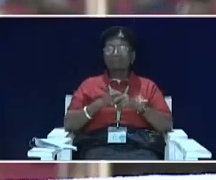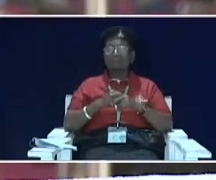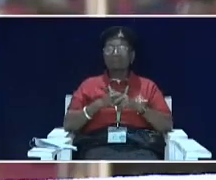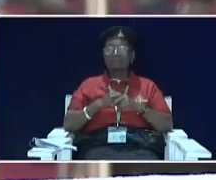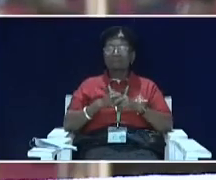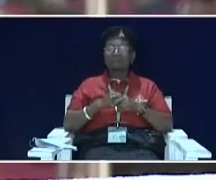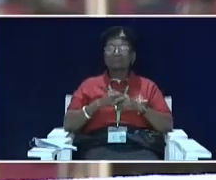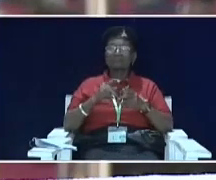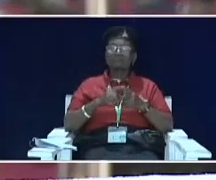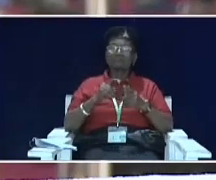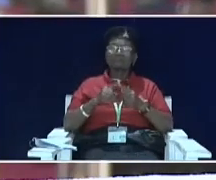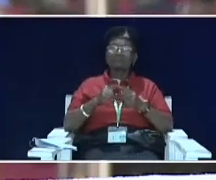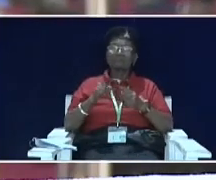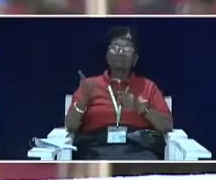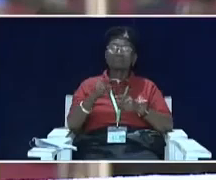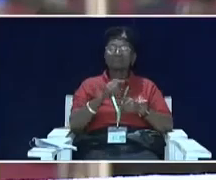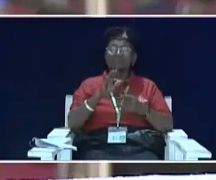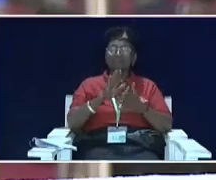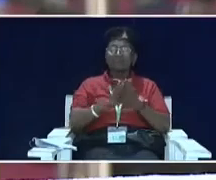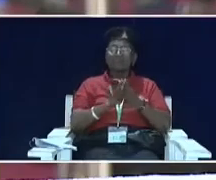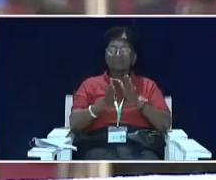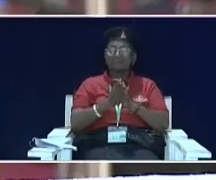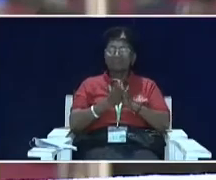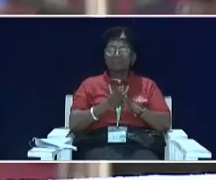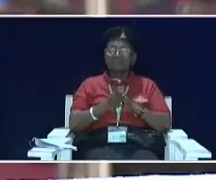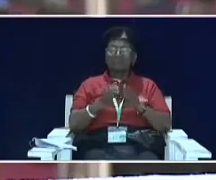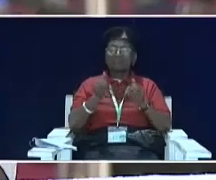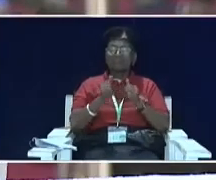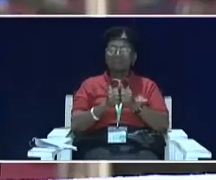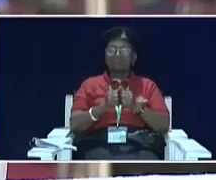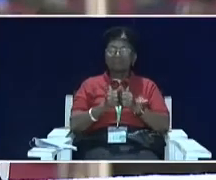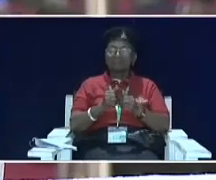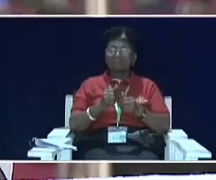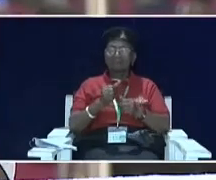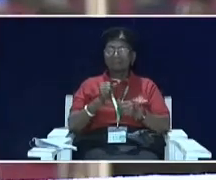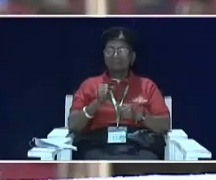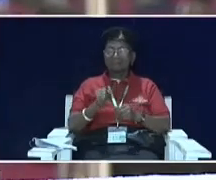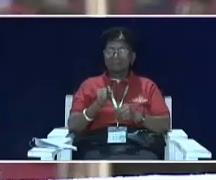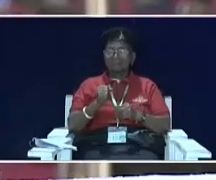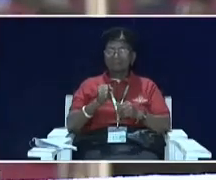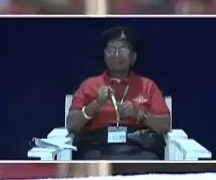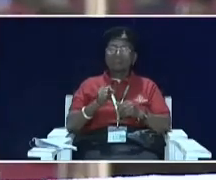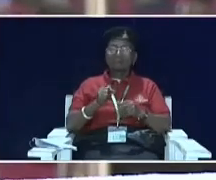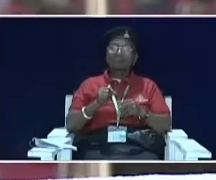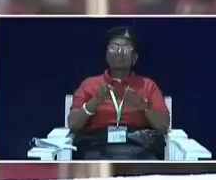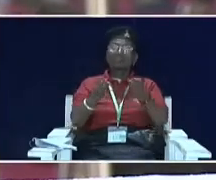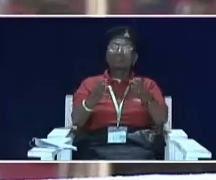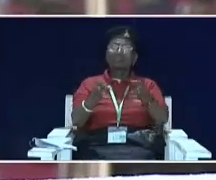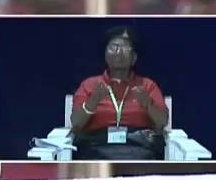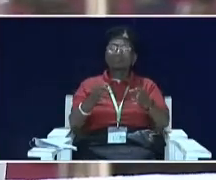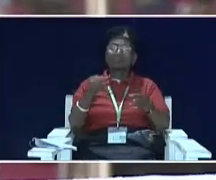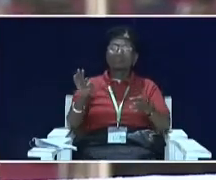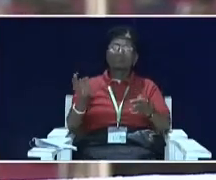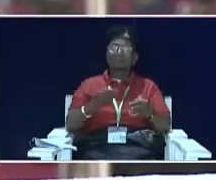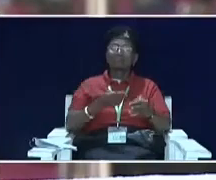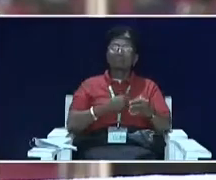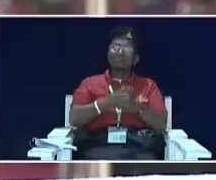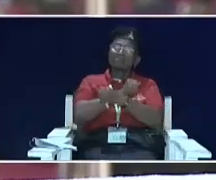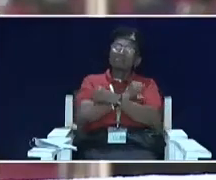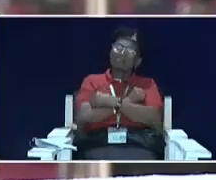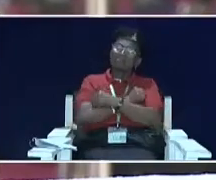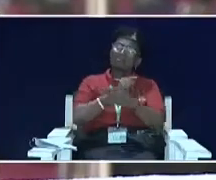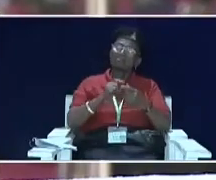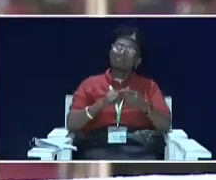And then you become witnesses. Many of us would love to witness. We love to win